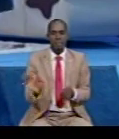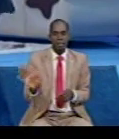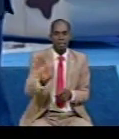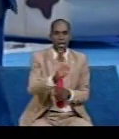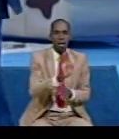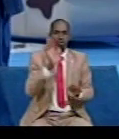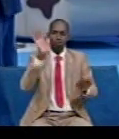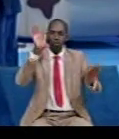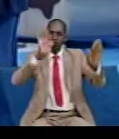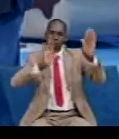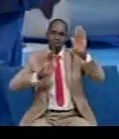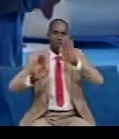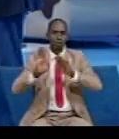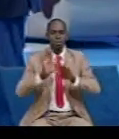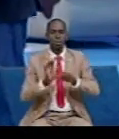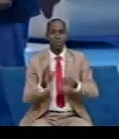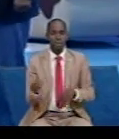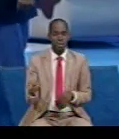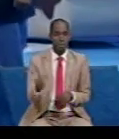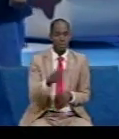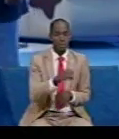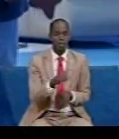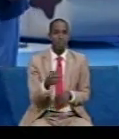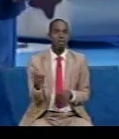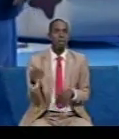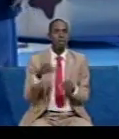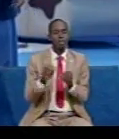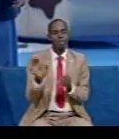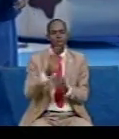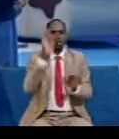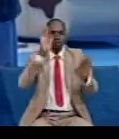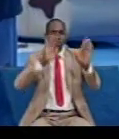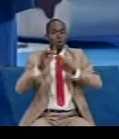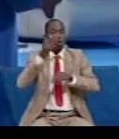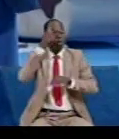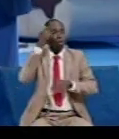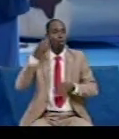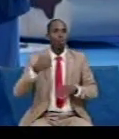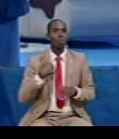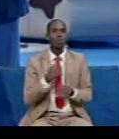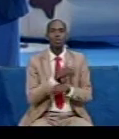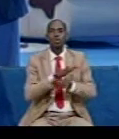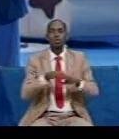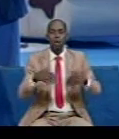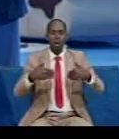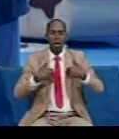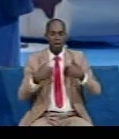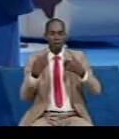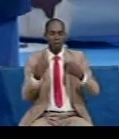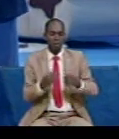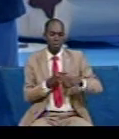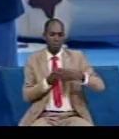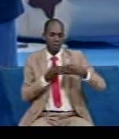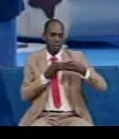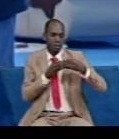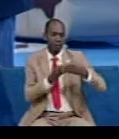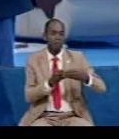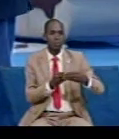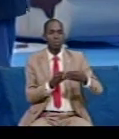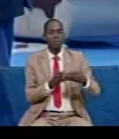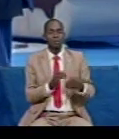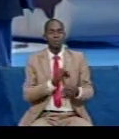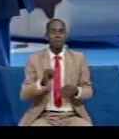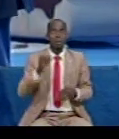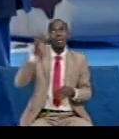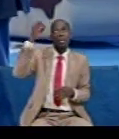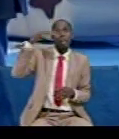trouble. They in their trouble. Because we didn't have the guiding light and the guiding law. And